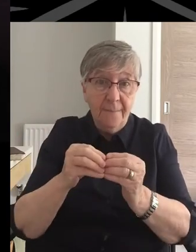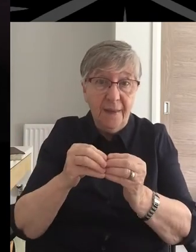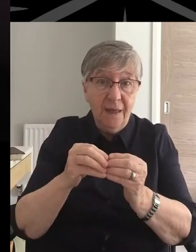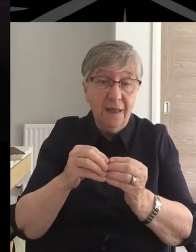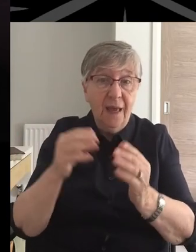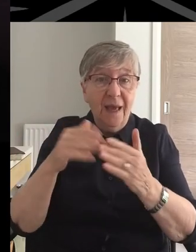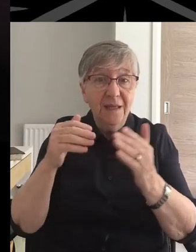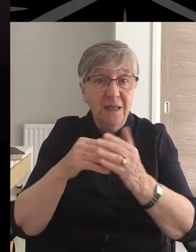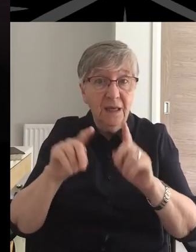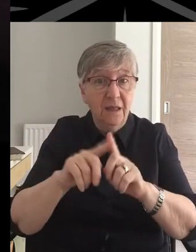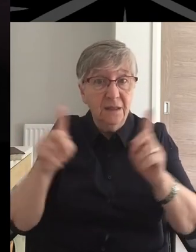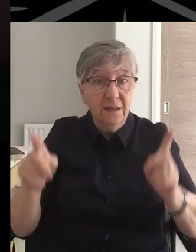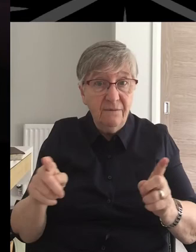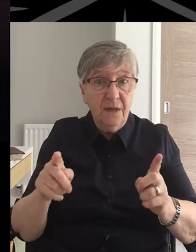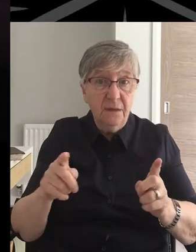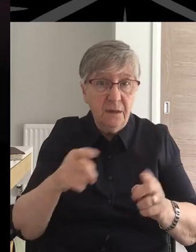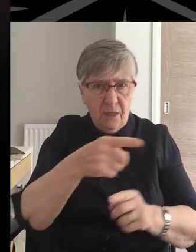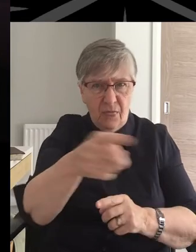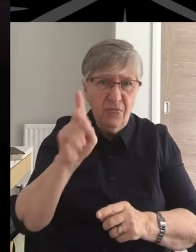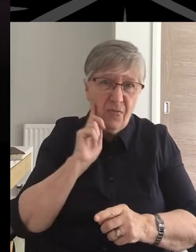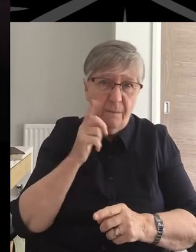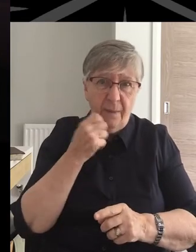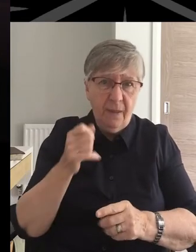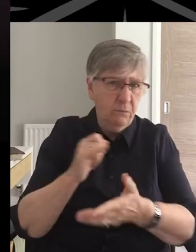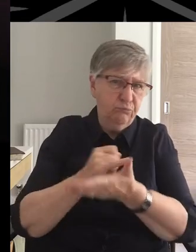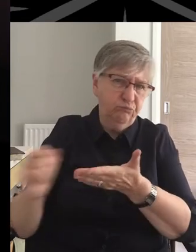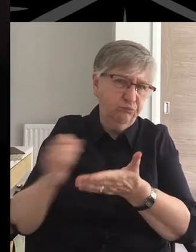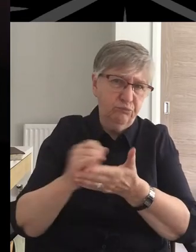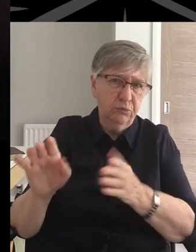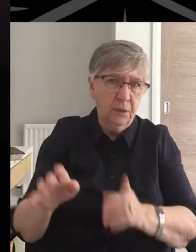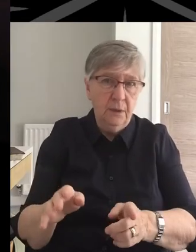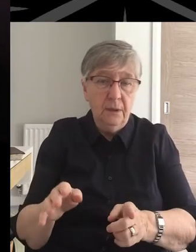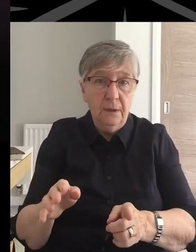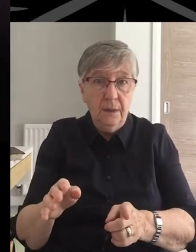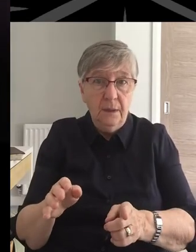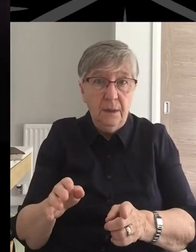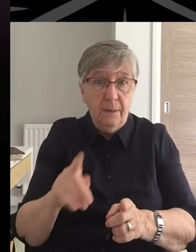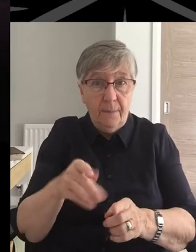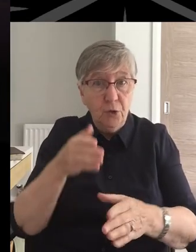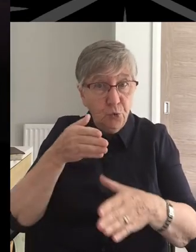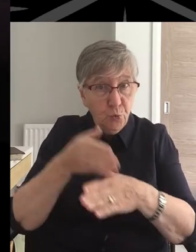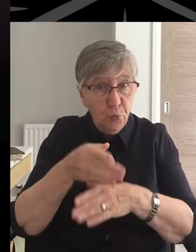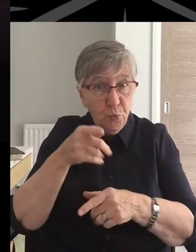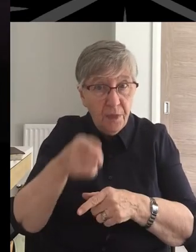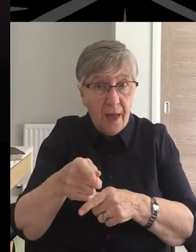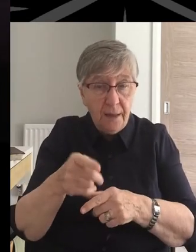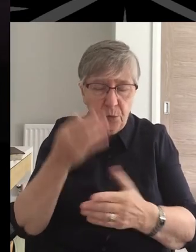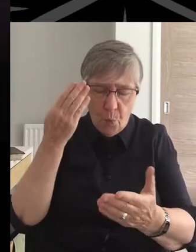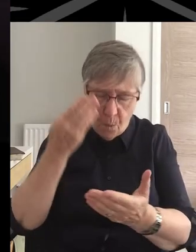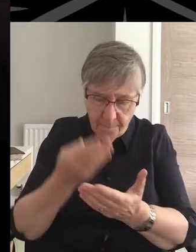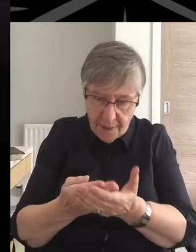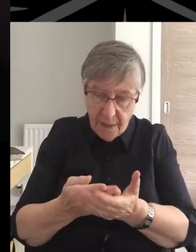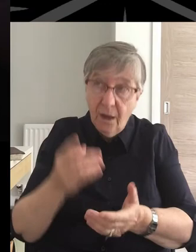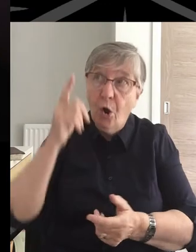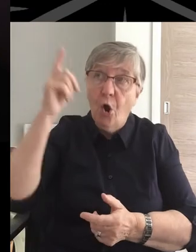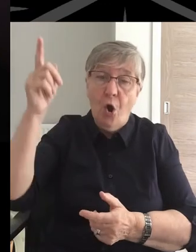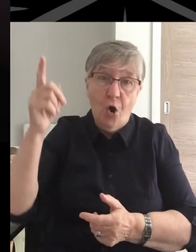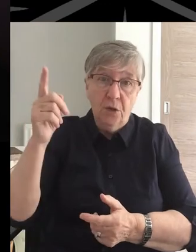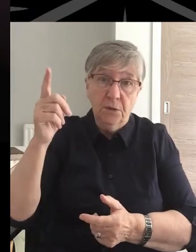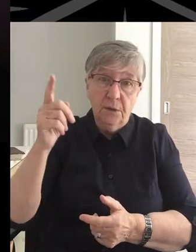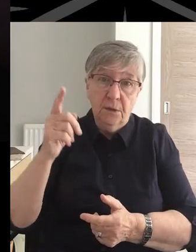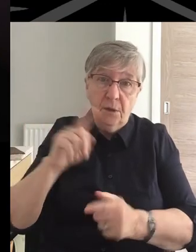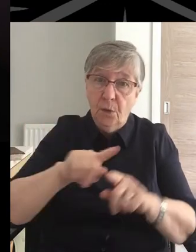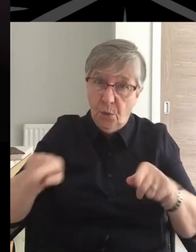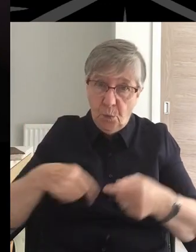rebellious and a disobedient people. But to do that, specific, deliberate acts of obedience are